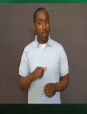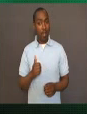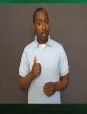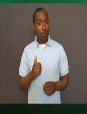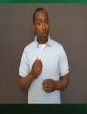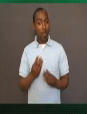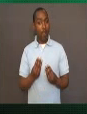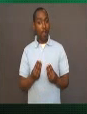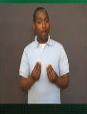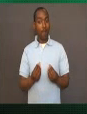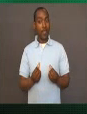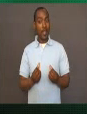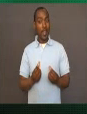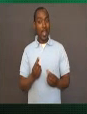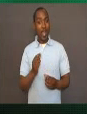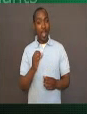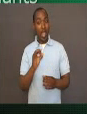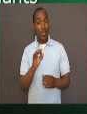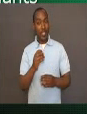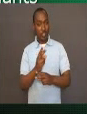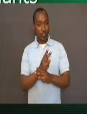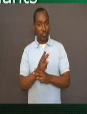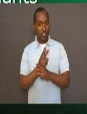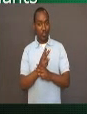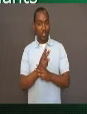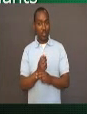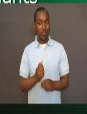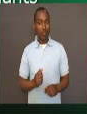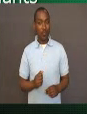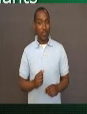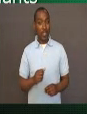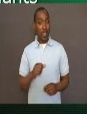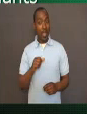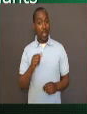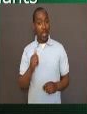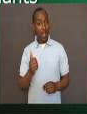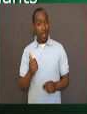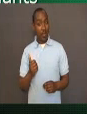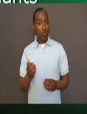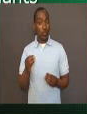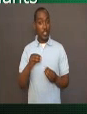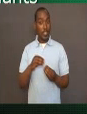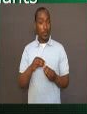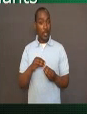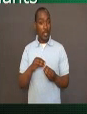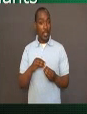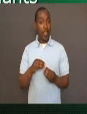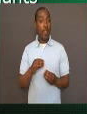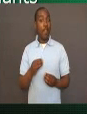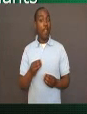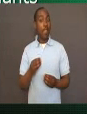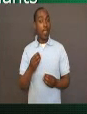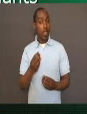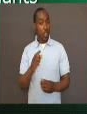soil fertile and recycle once living matter into